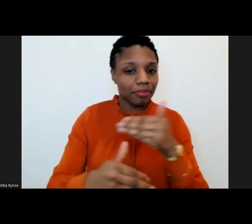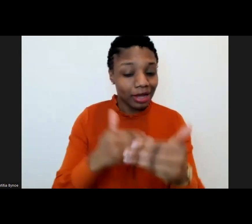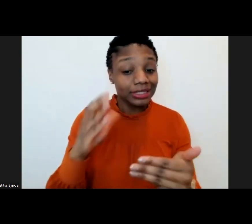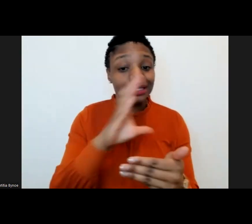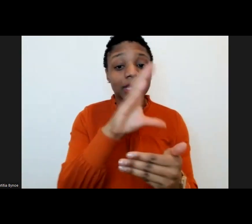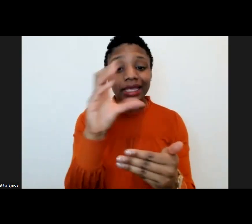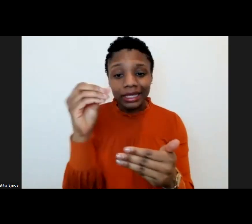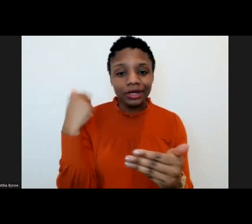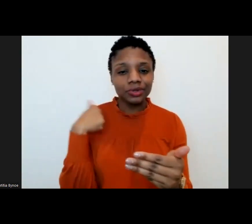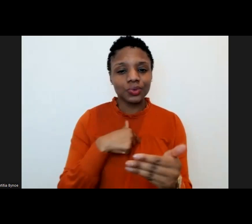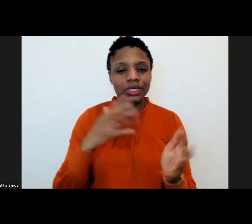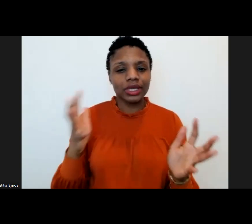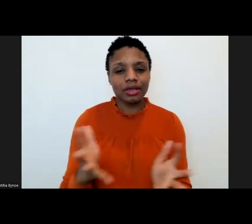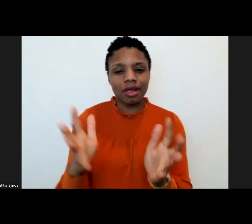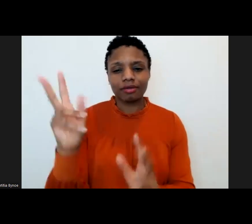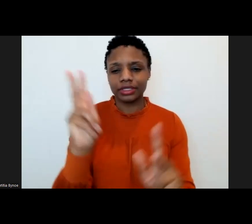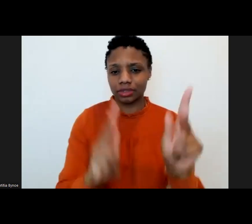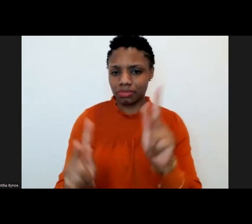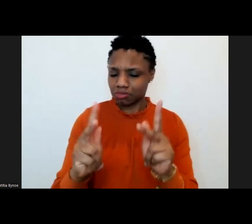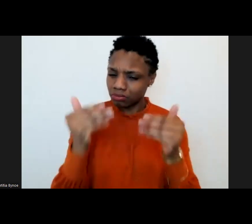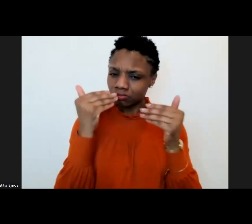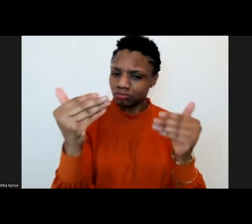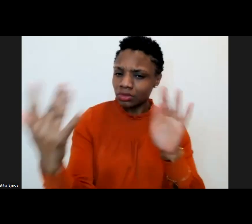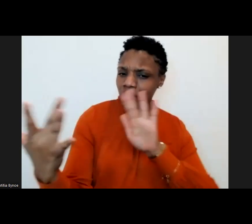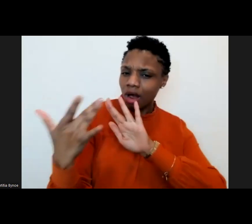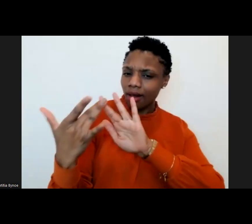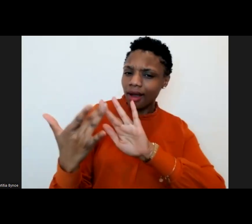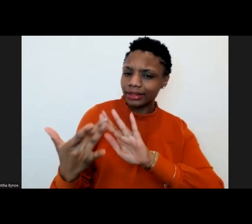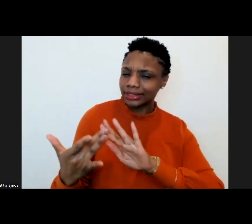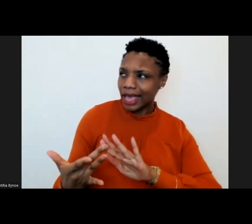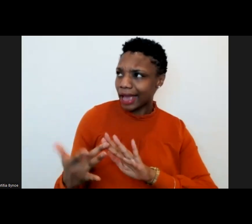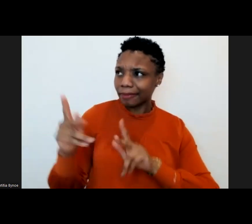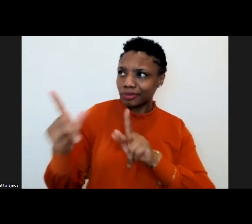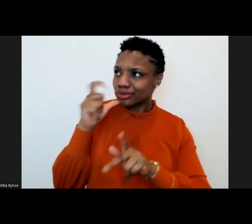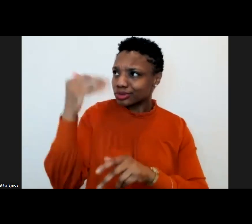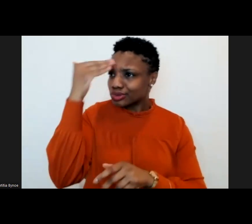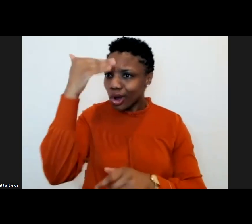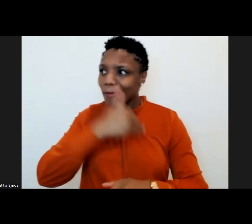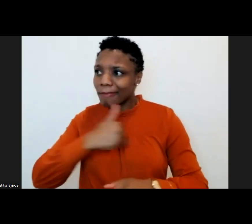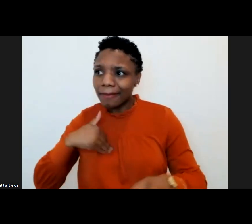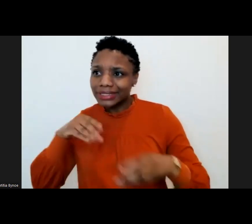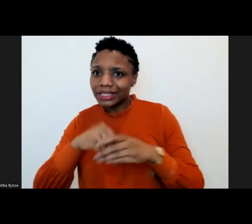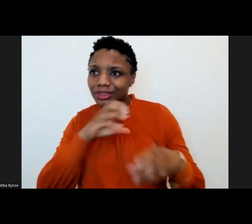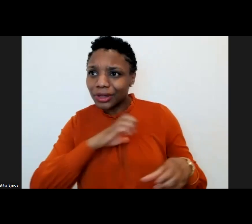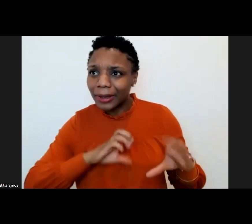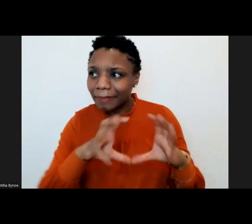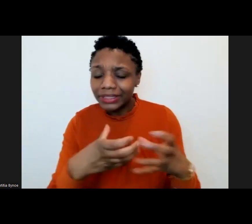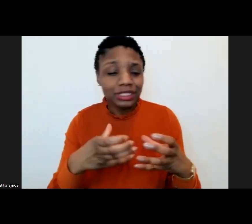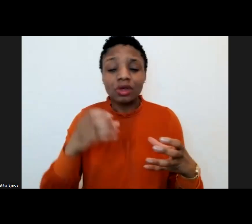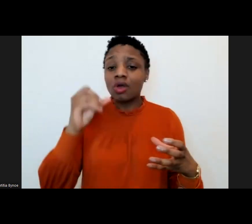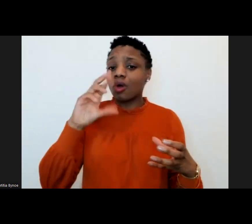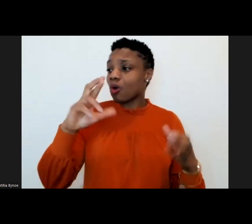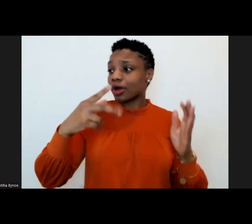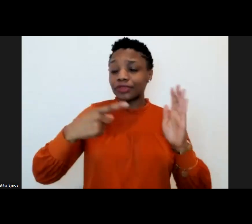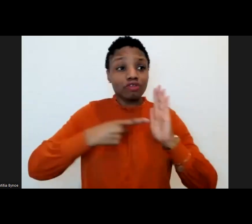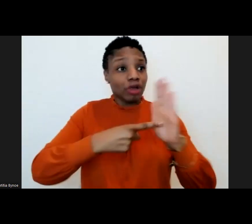to contact people that you know on the commission or people who are representing interests or concerns